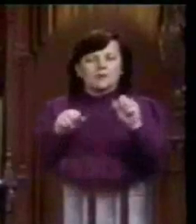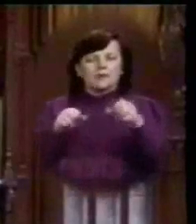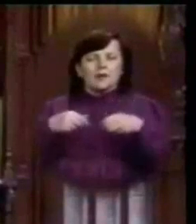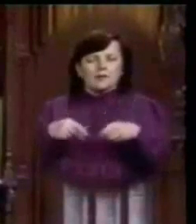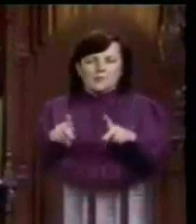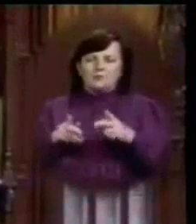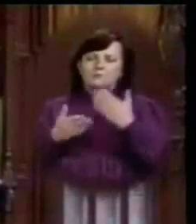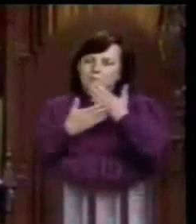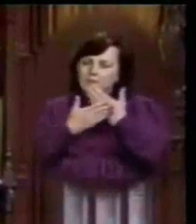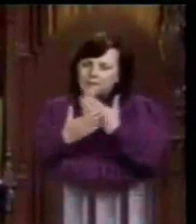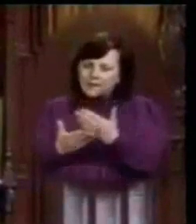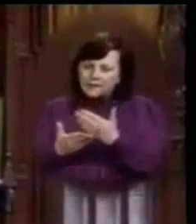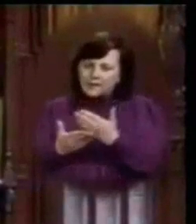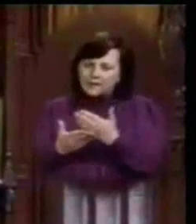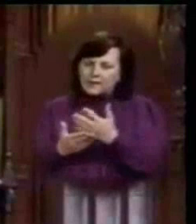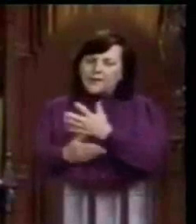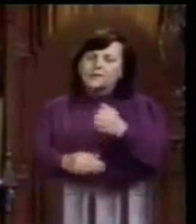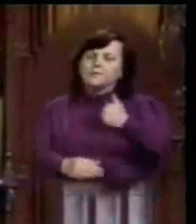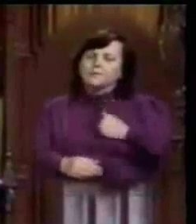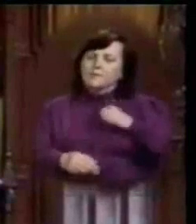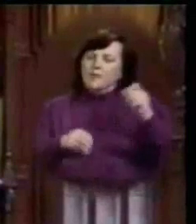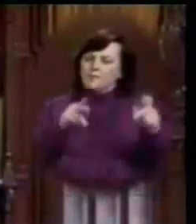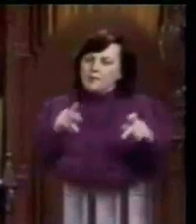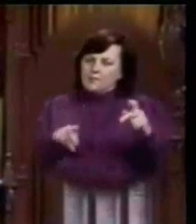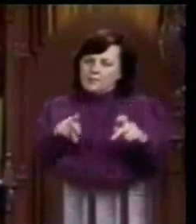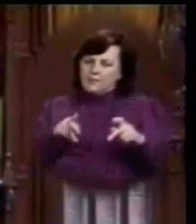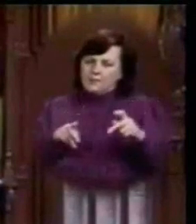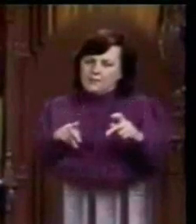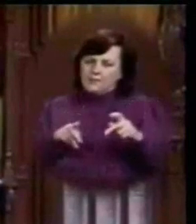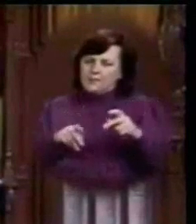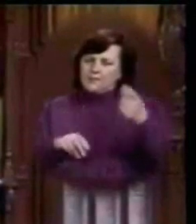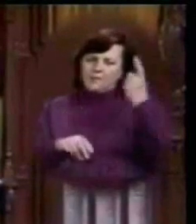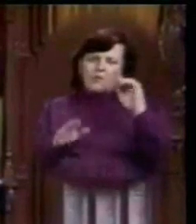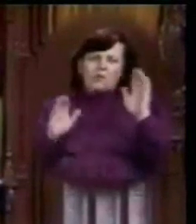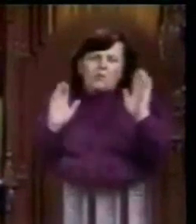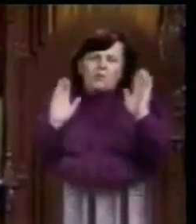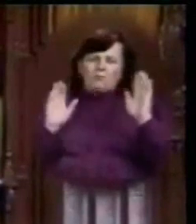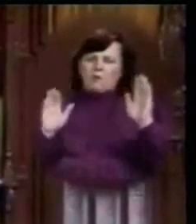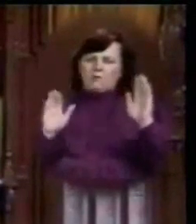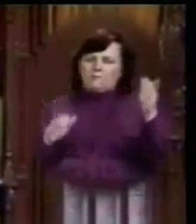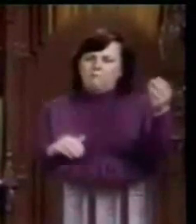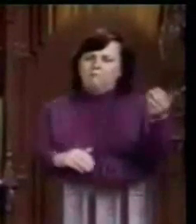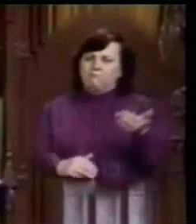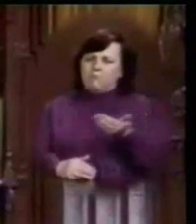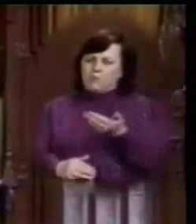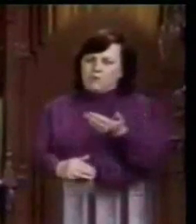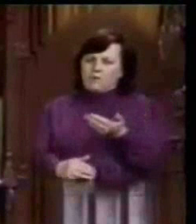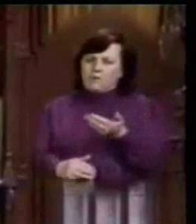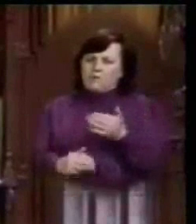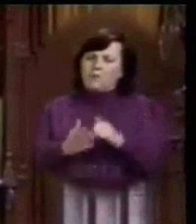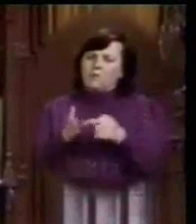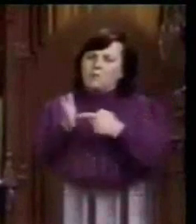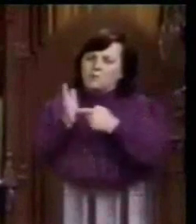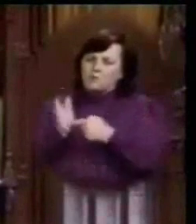policy and calls it a doctrine. There was a Right Honourable Gentleman, the Member for Leeds East, who boasted that the last Labour government